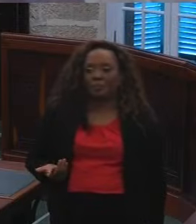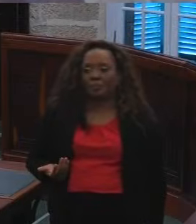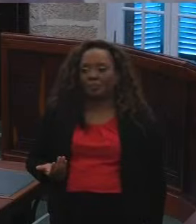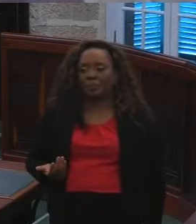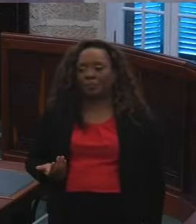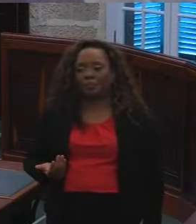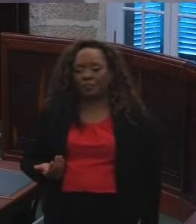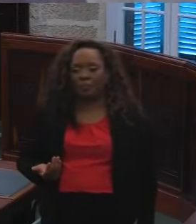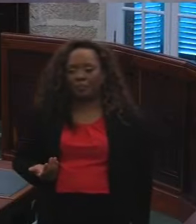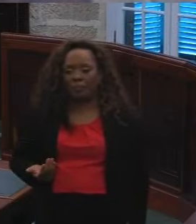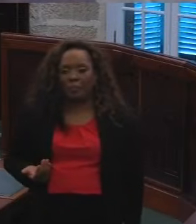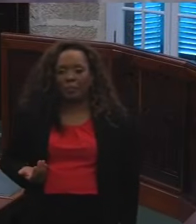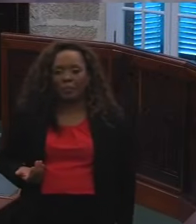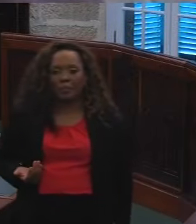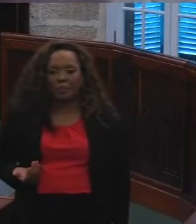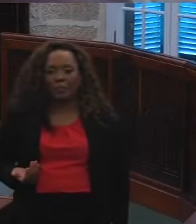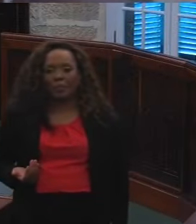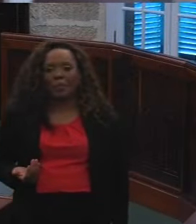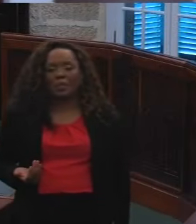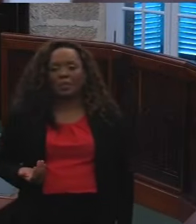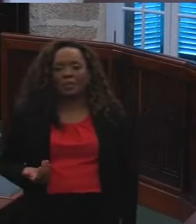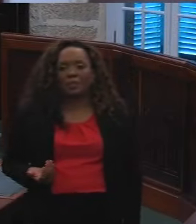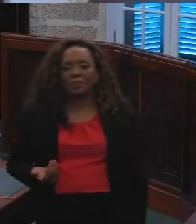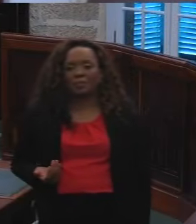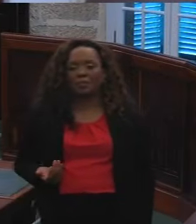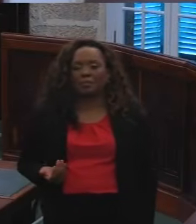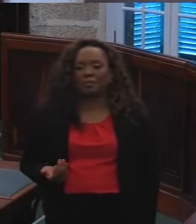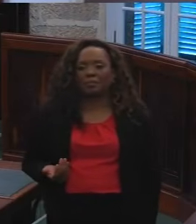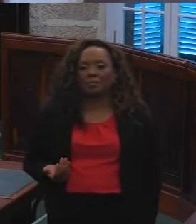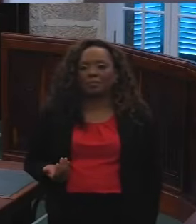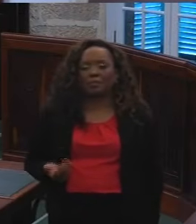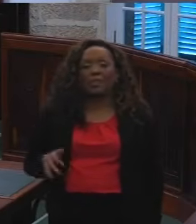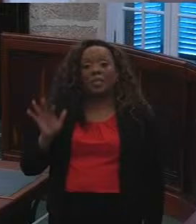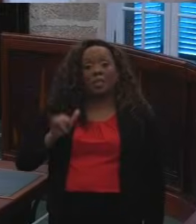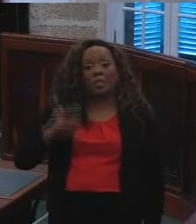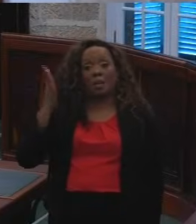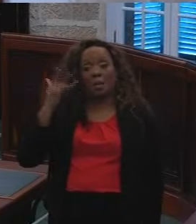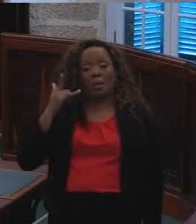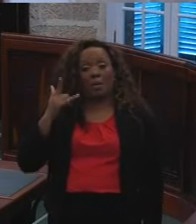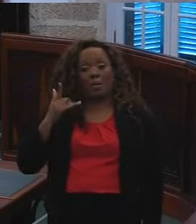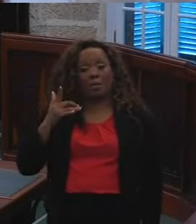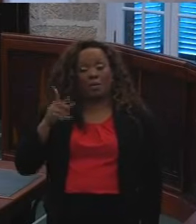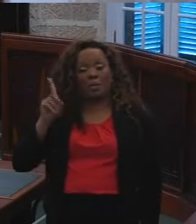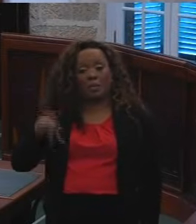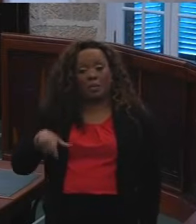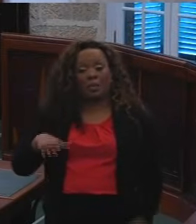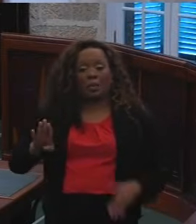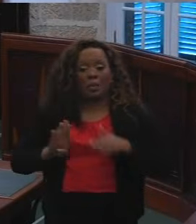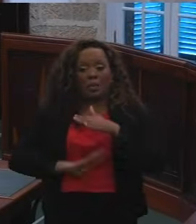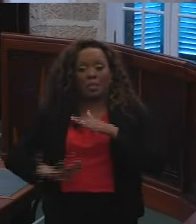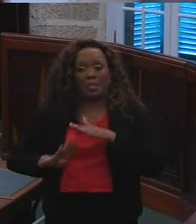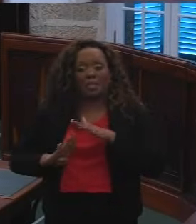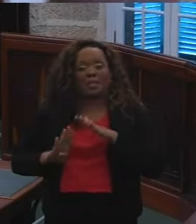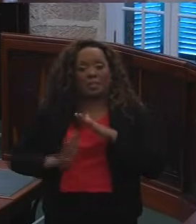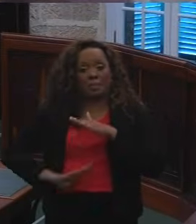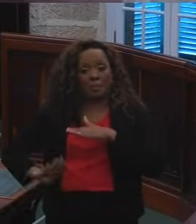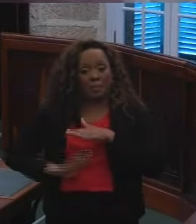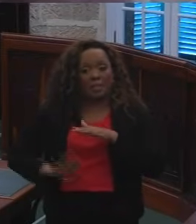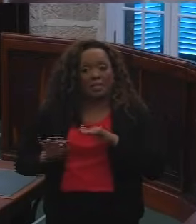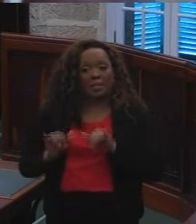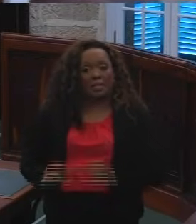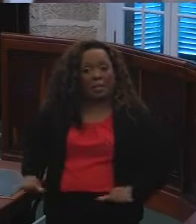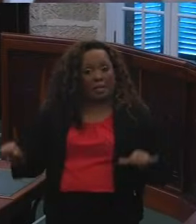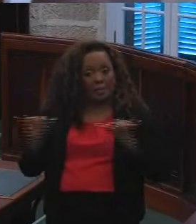ensure that, that we have the basic standards that we are not going to deviate from, but along with that, we are going